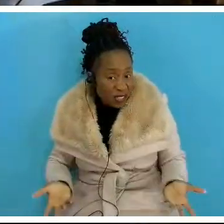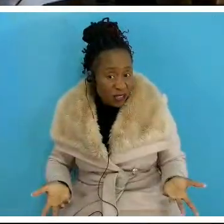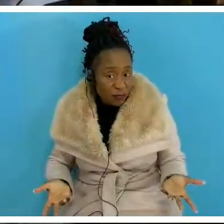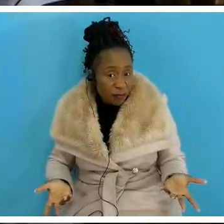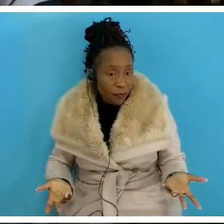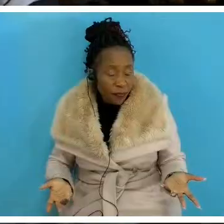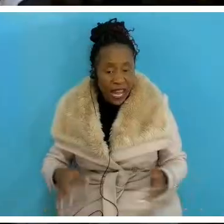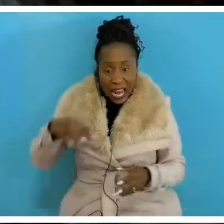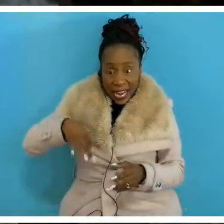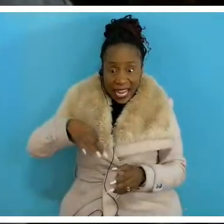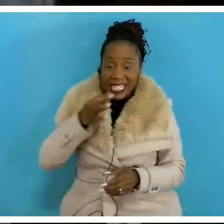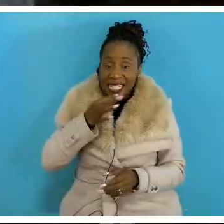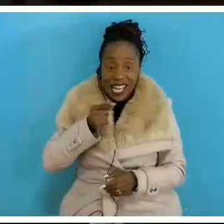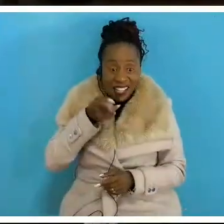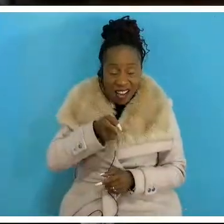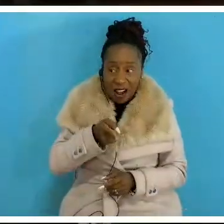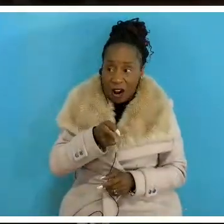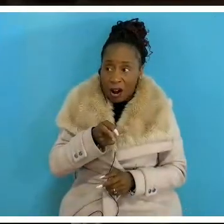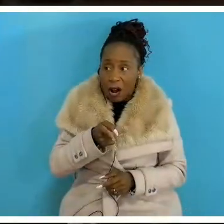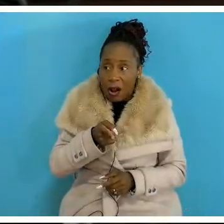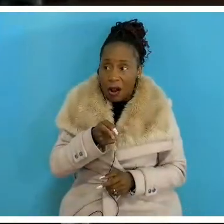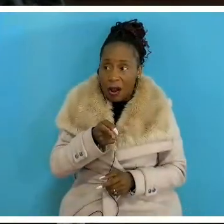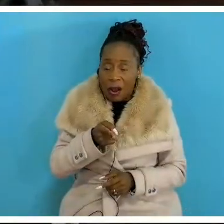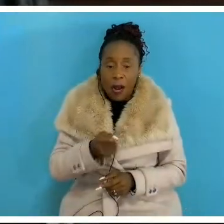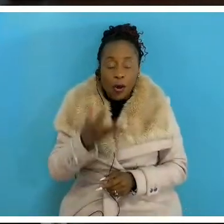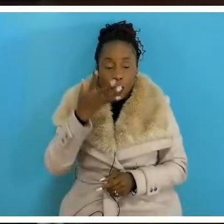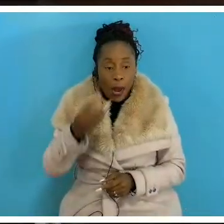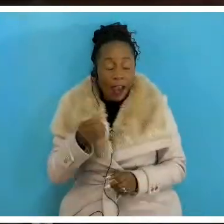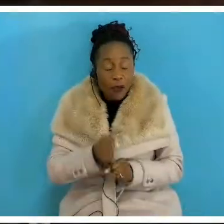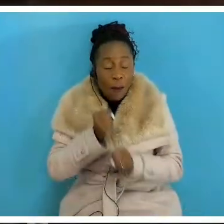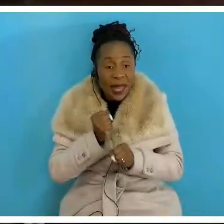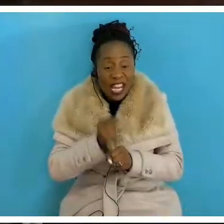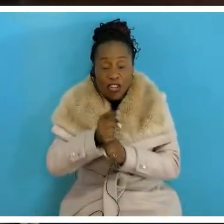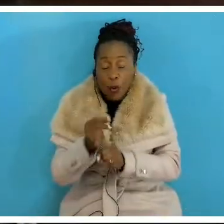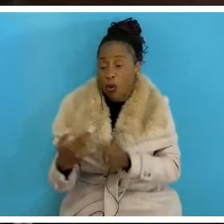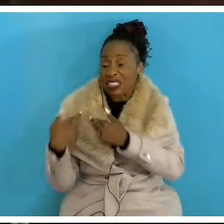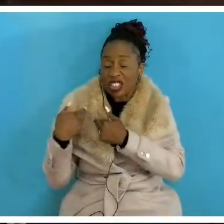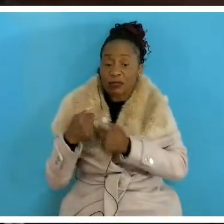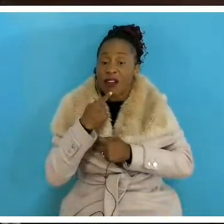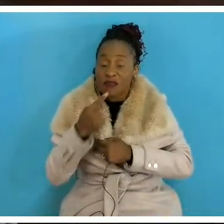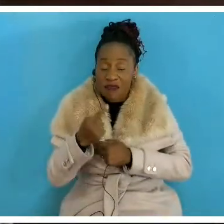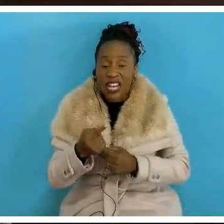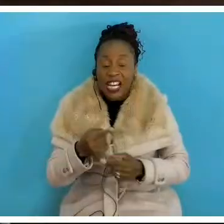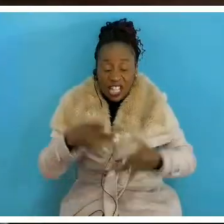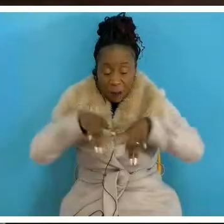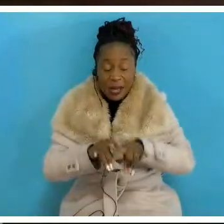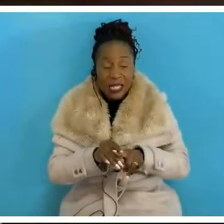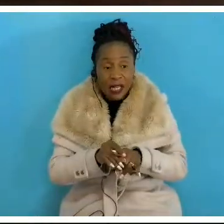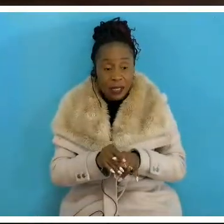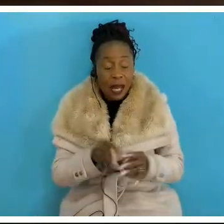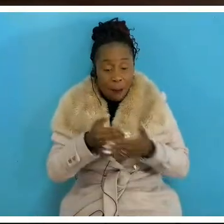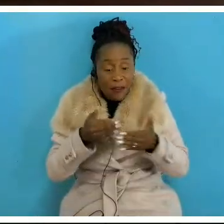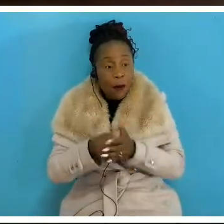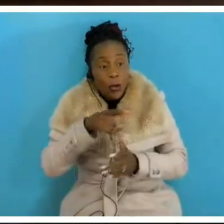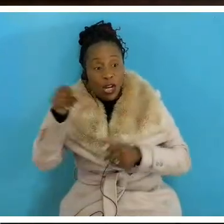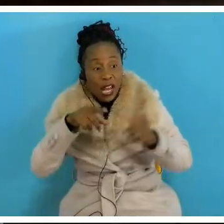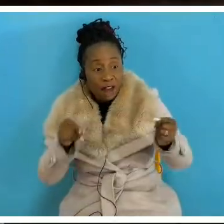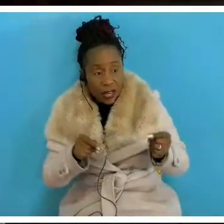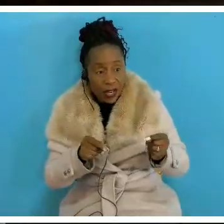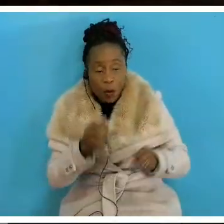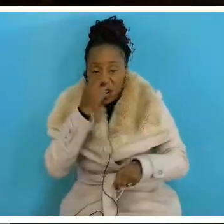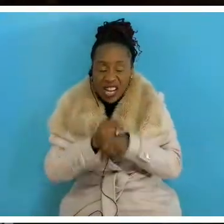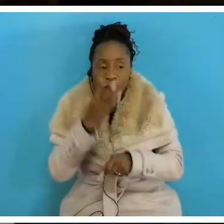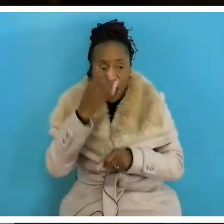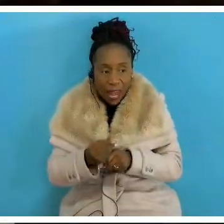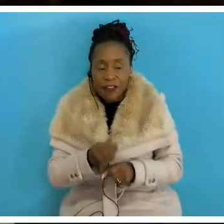The lady said here earlier, we have to keep you accountable. And Chairperson, with all due respect, before you leave here, let us have the